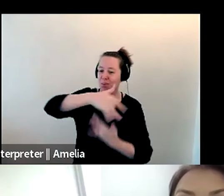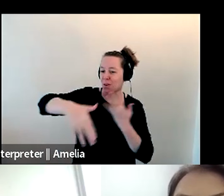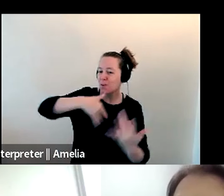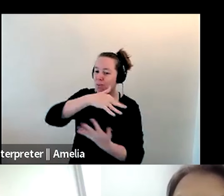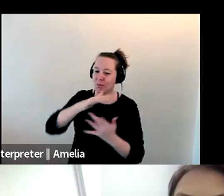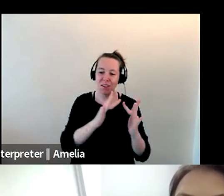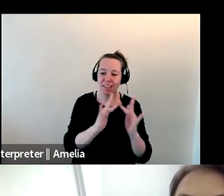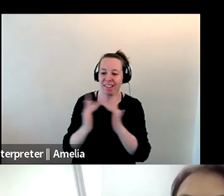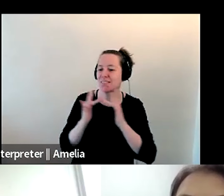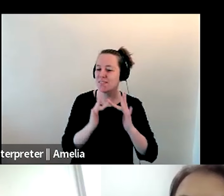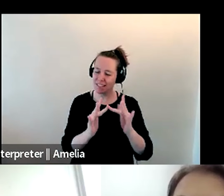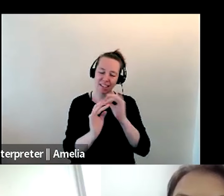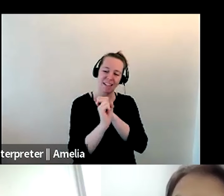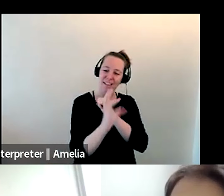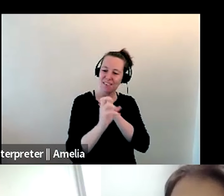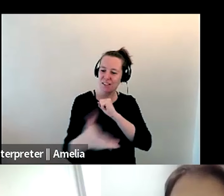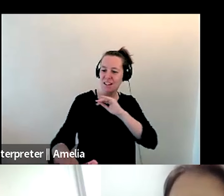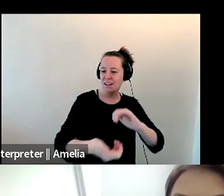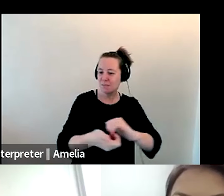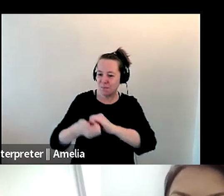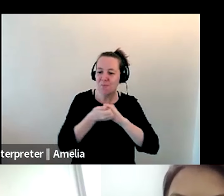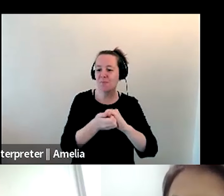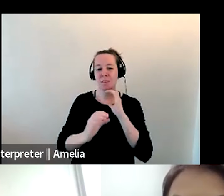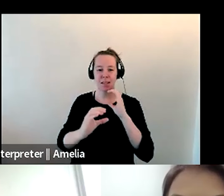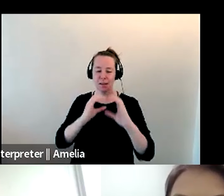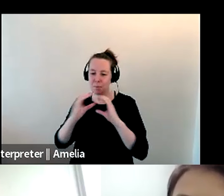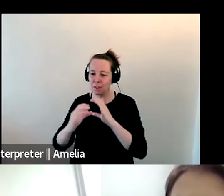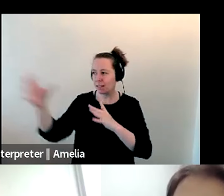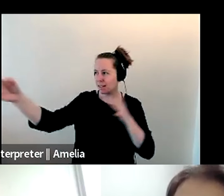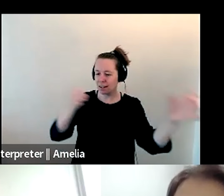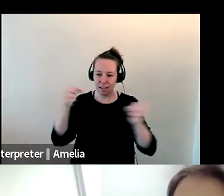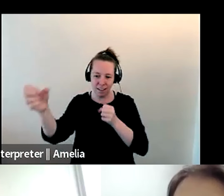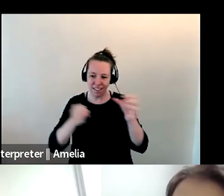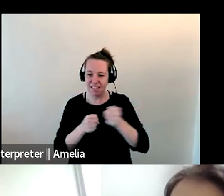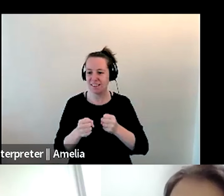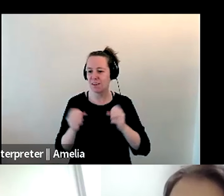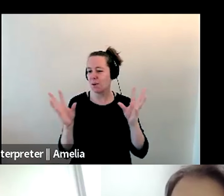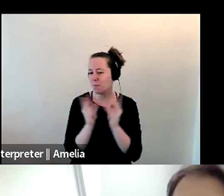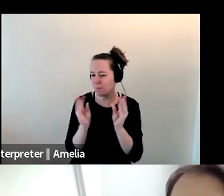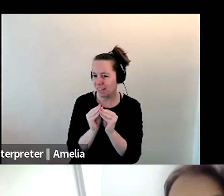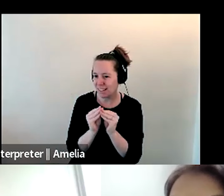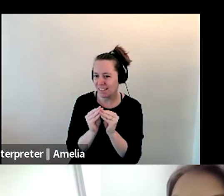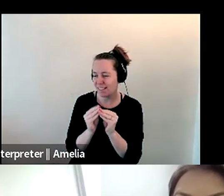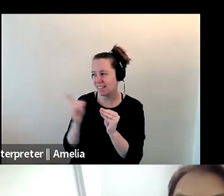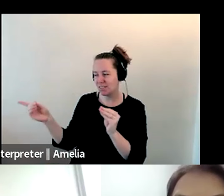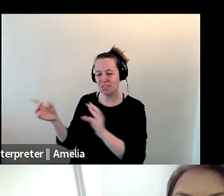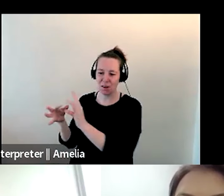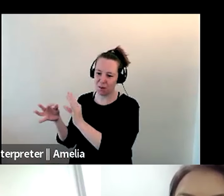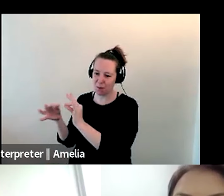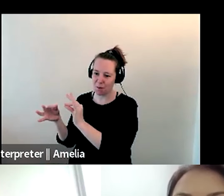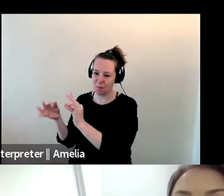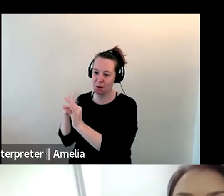I like promoting things. So doing communications, employee engagement, as you just heard Lisa saying on my bio, is